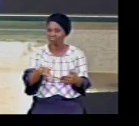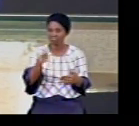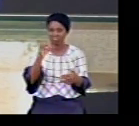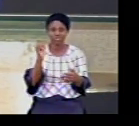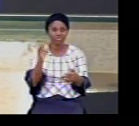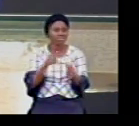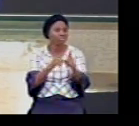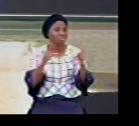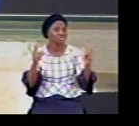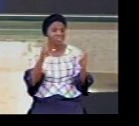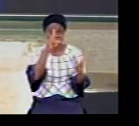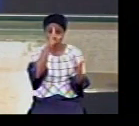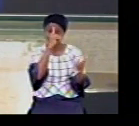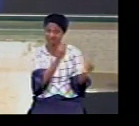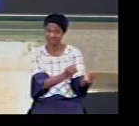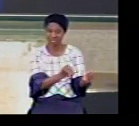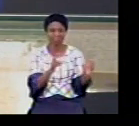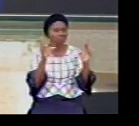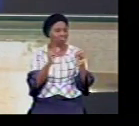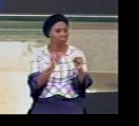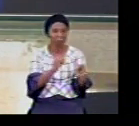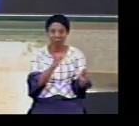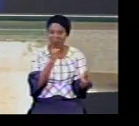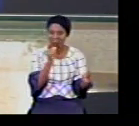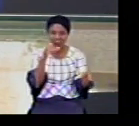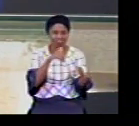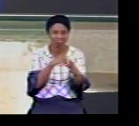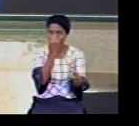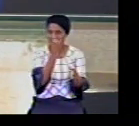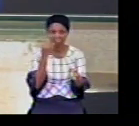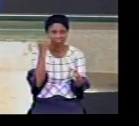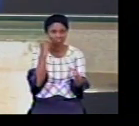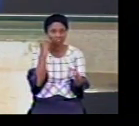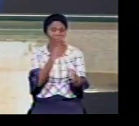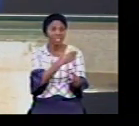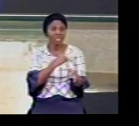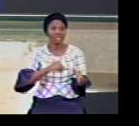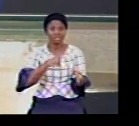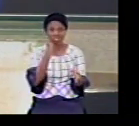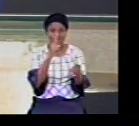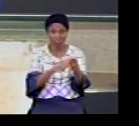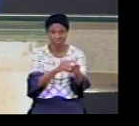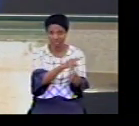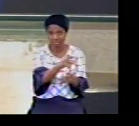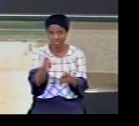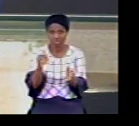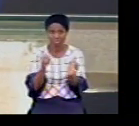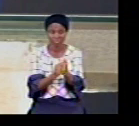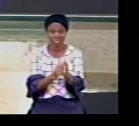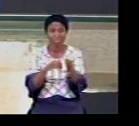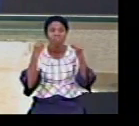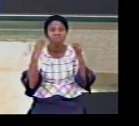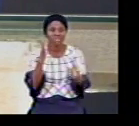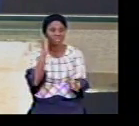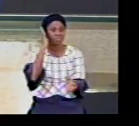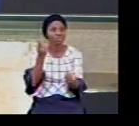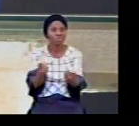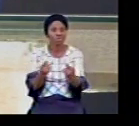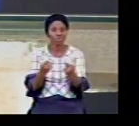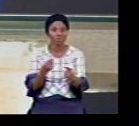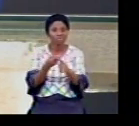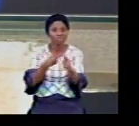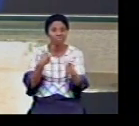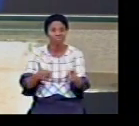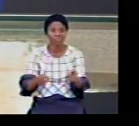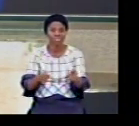great faith, no, not in Israel. And I say unto you, that many shall come from